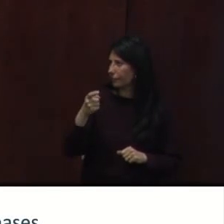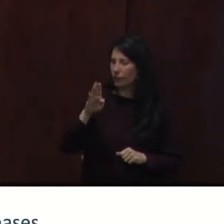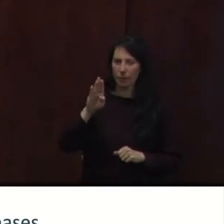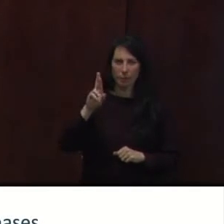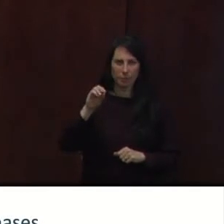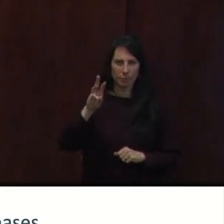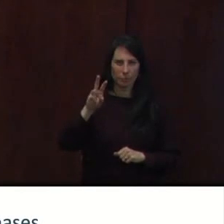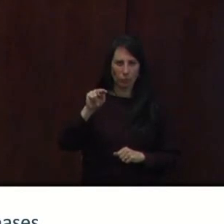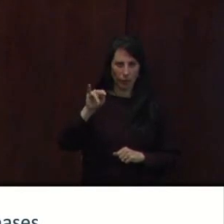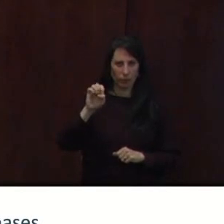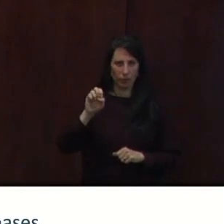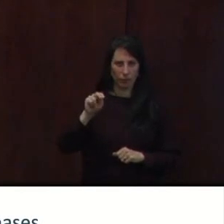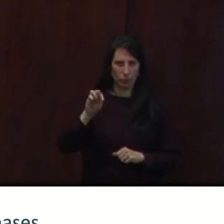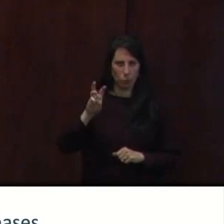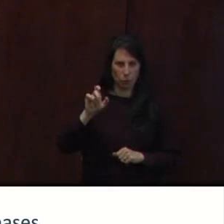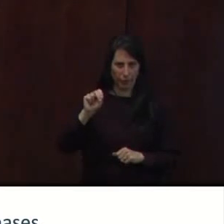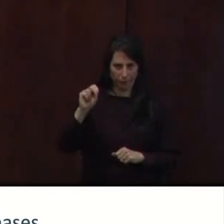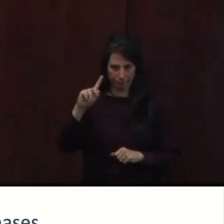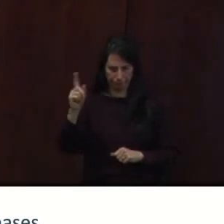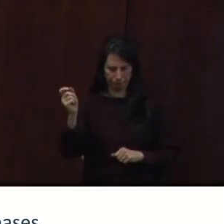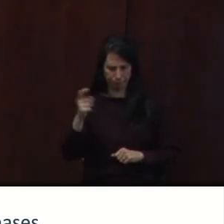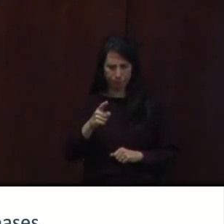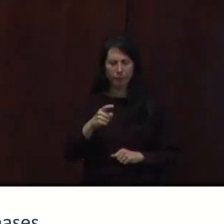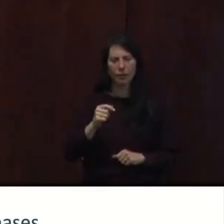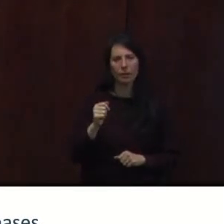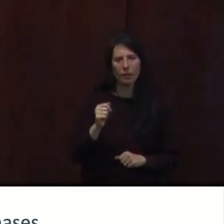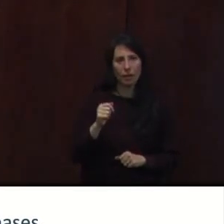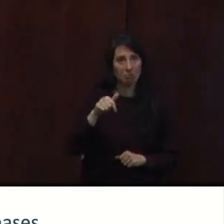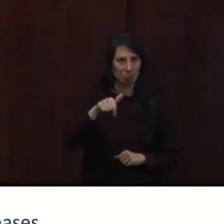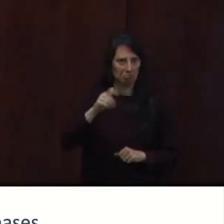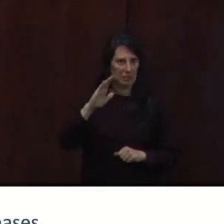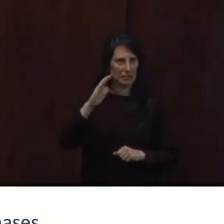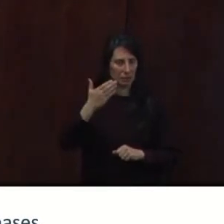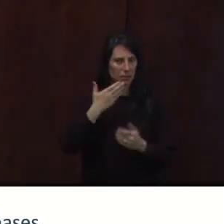really positive. So with the wait list